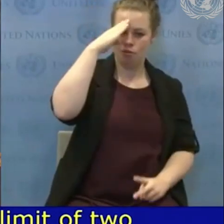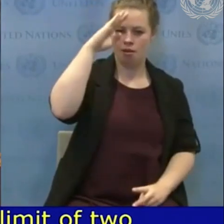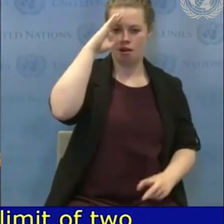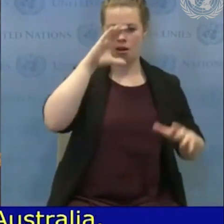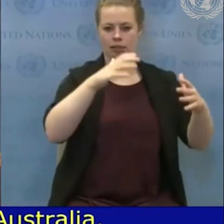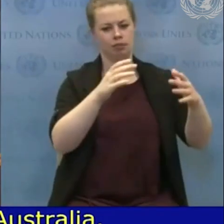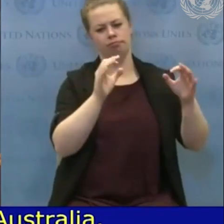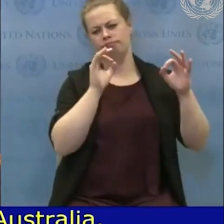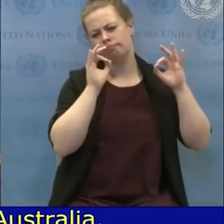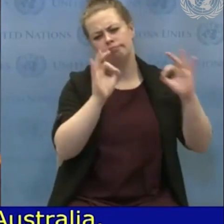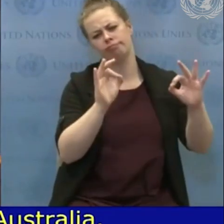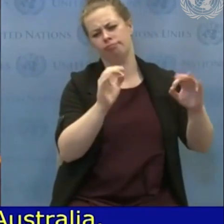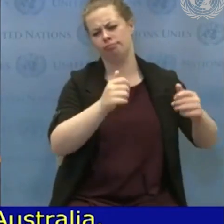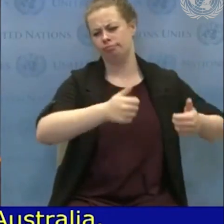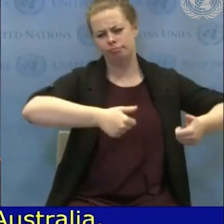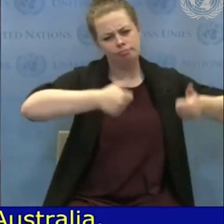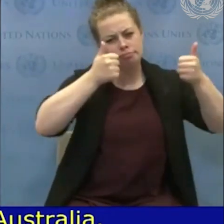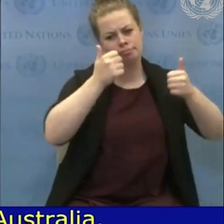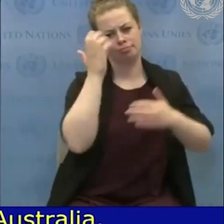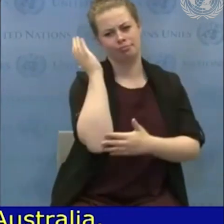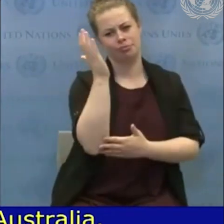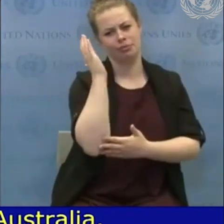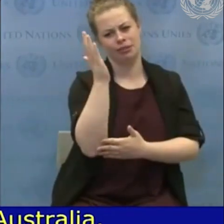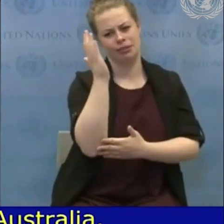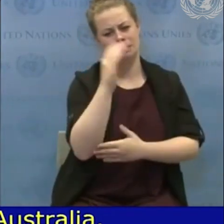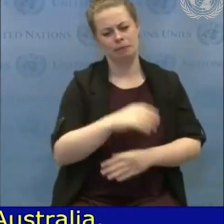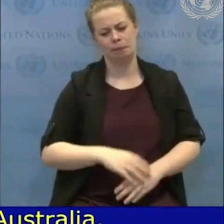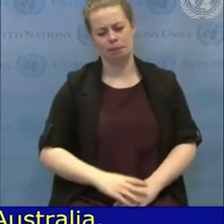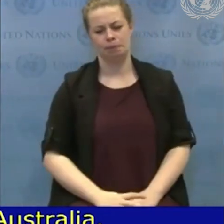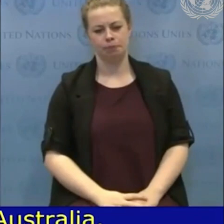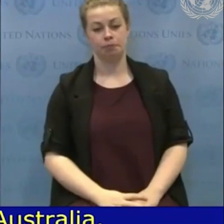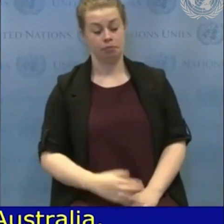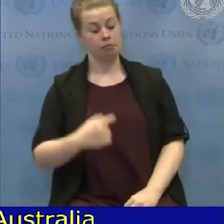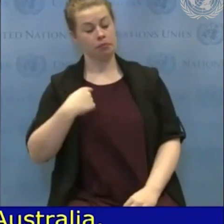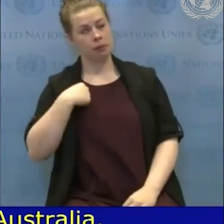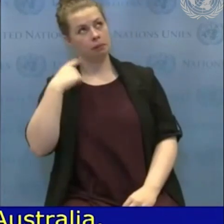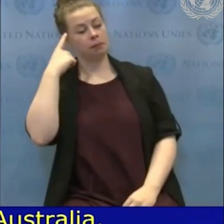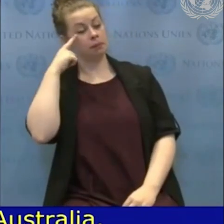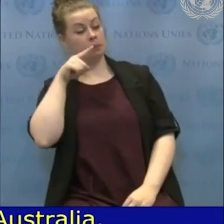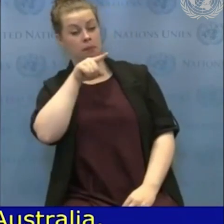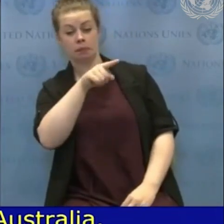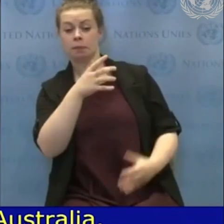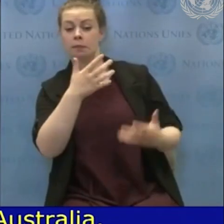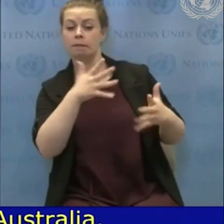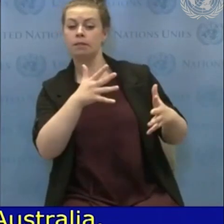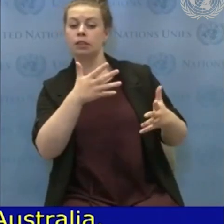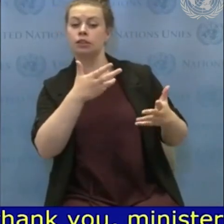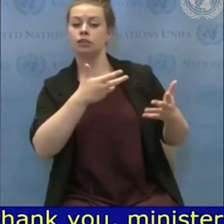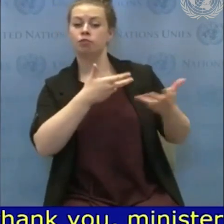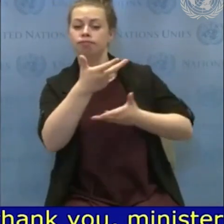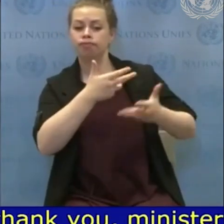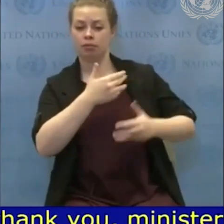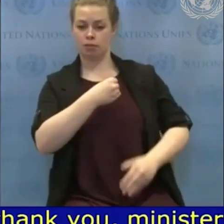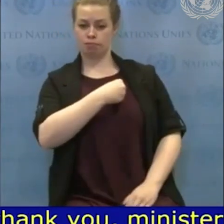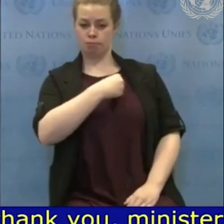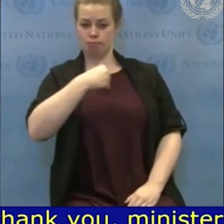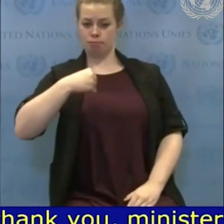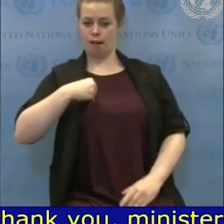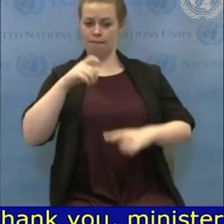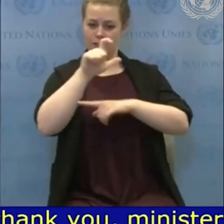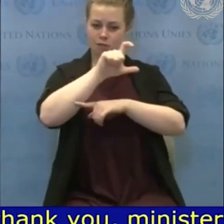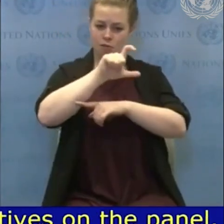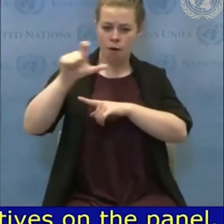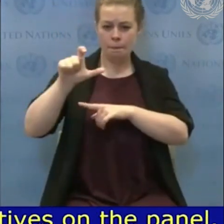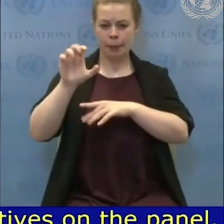presentation. Following up a little bit on civil society, or the private sector in particular, in your written VNR, you talk